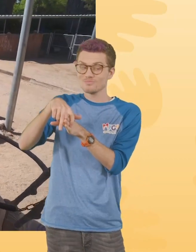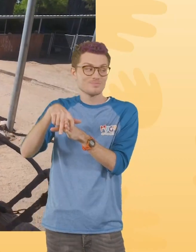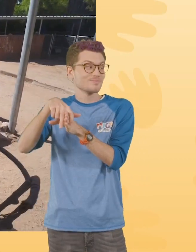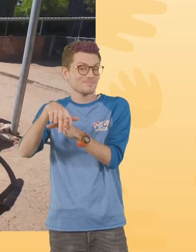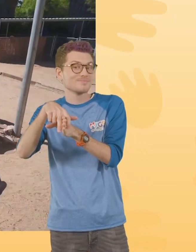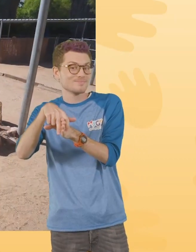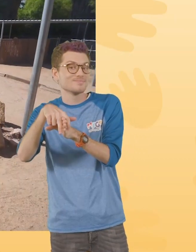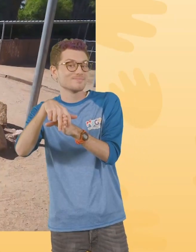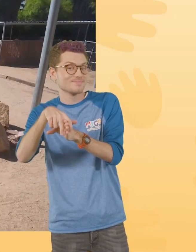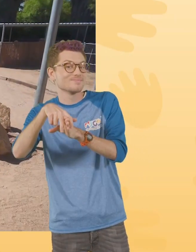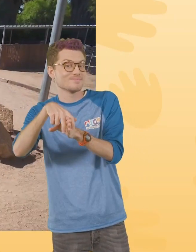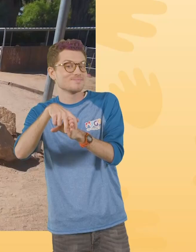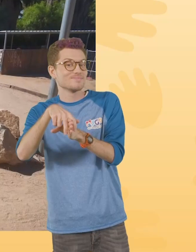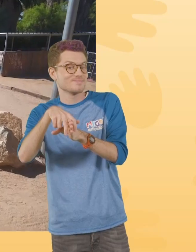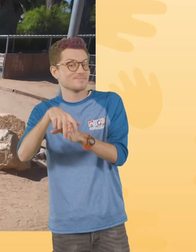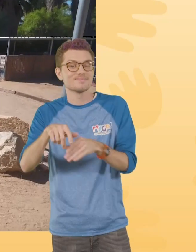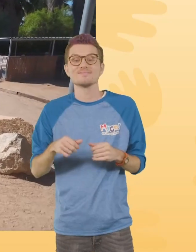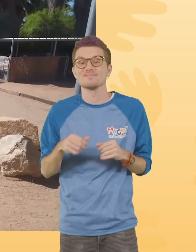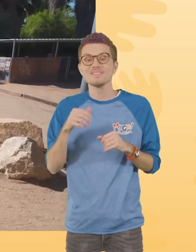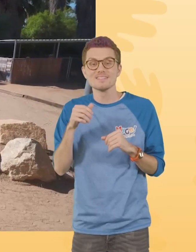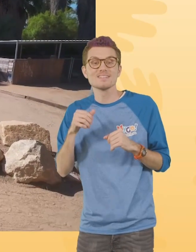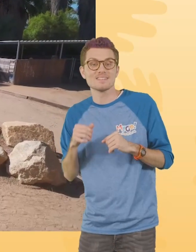right, Isaac. Check it out, whee!